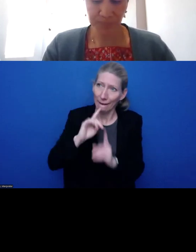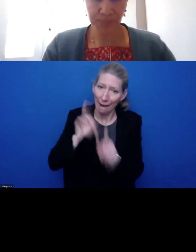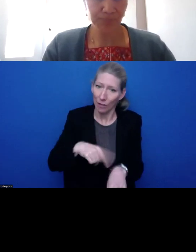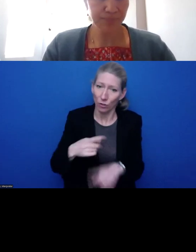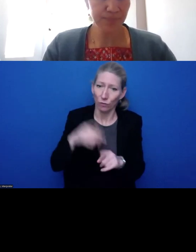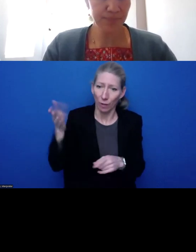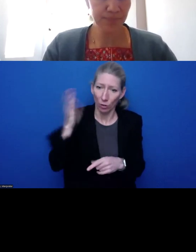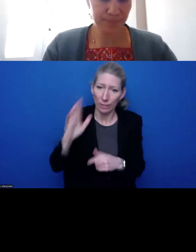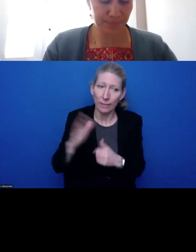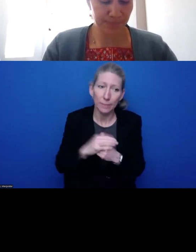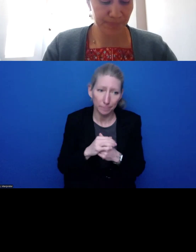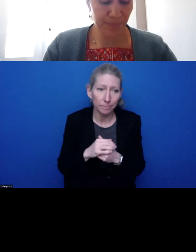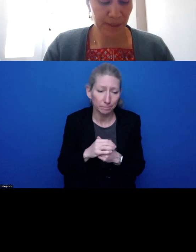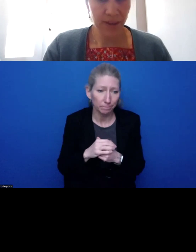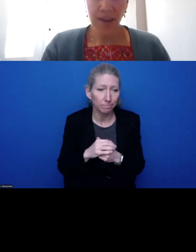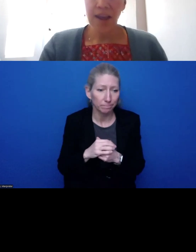deities.